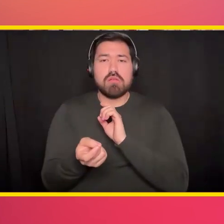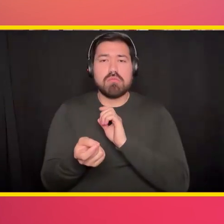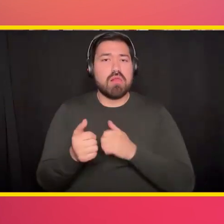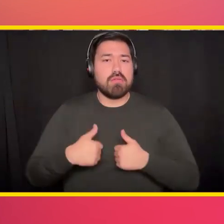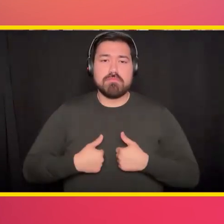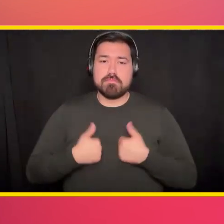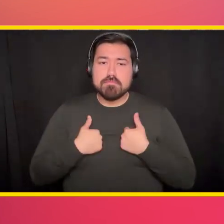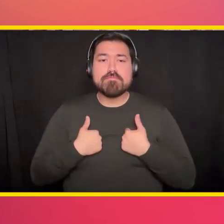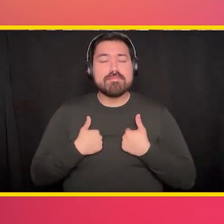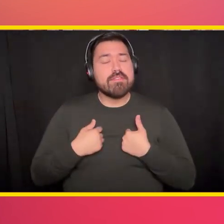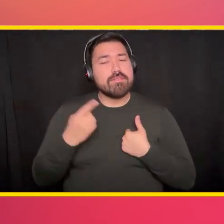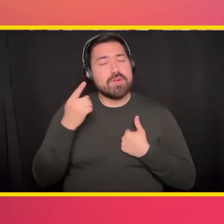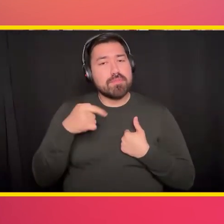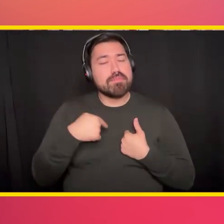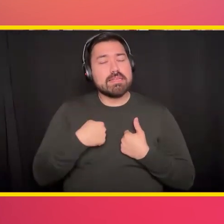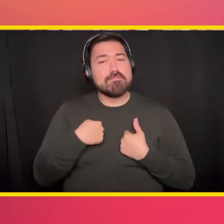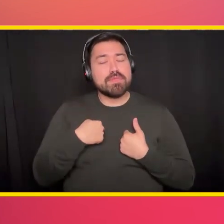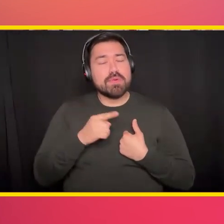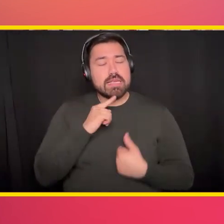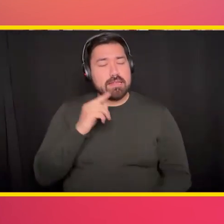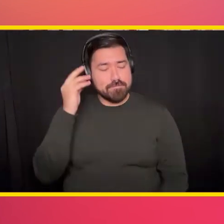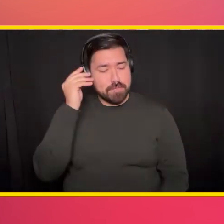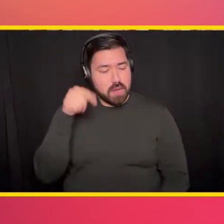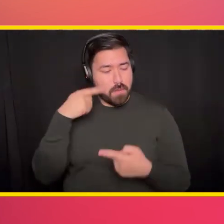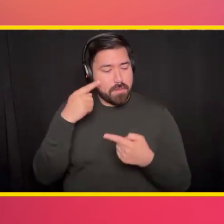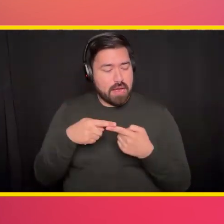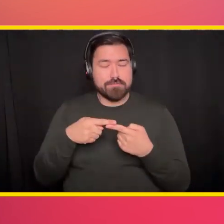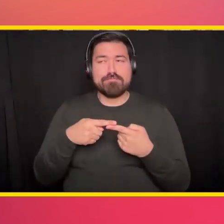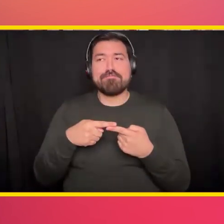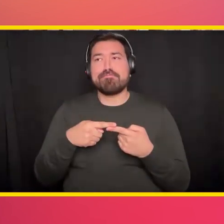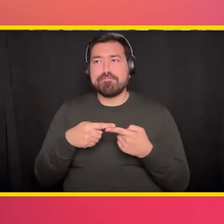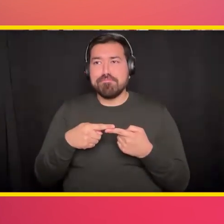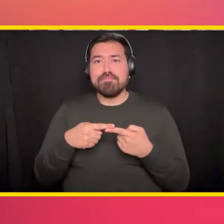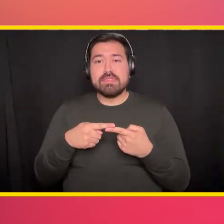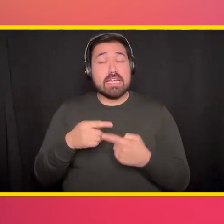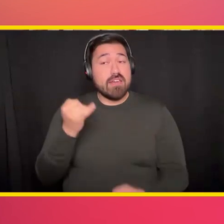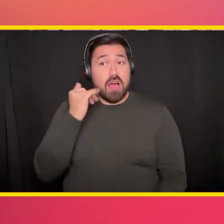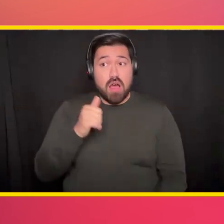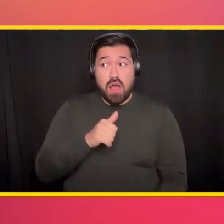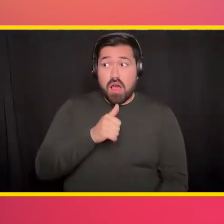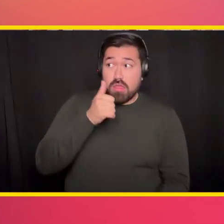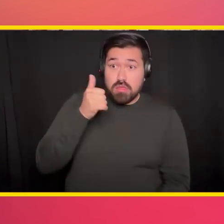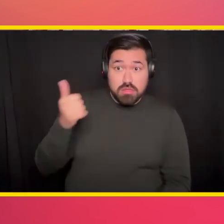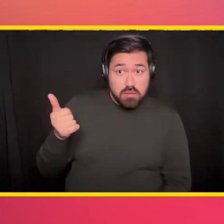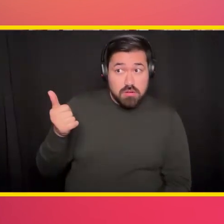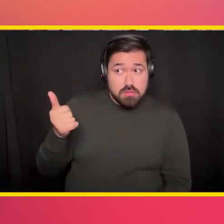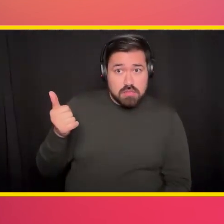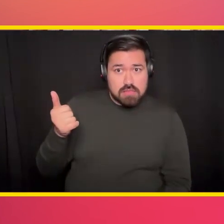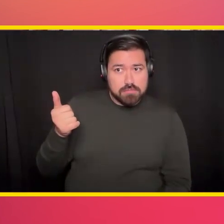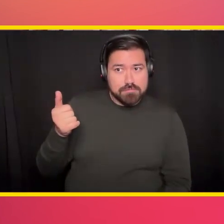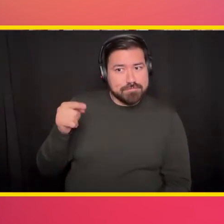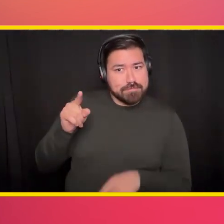And so for me, I think about it in the sense of like if others weren't able to see